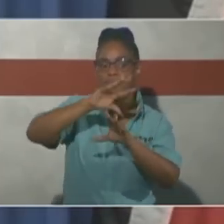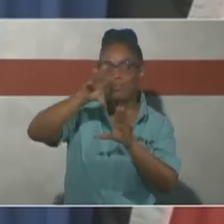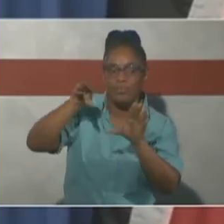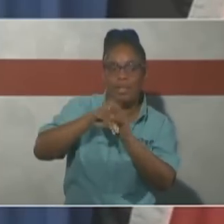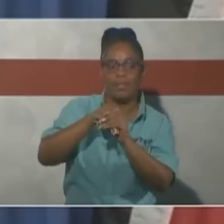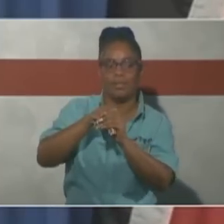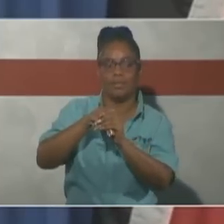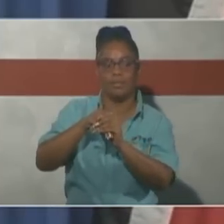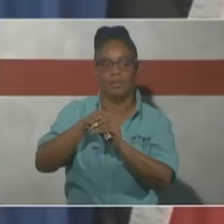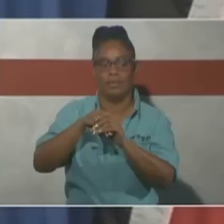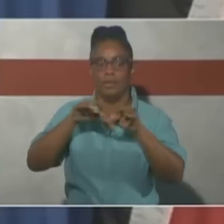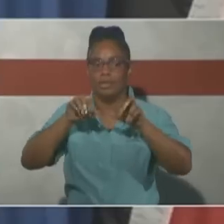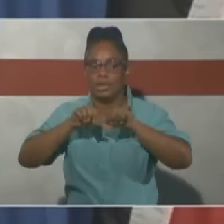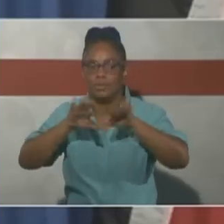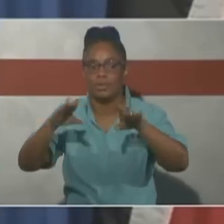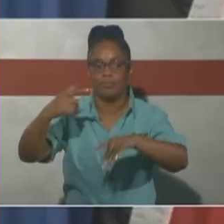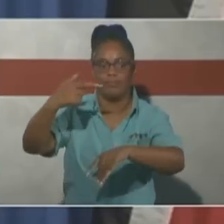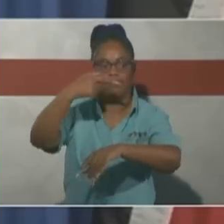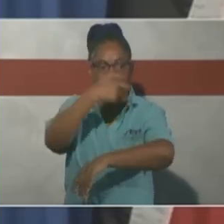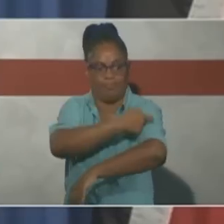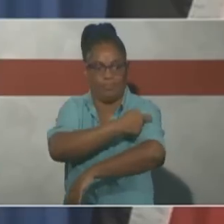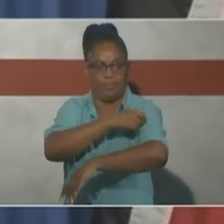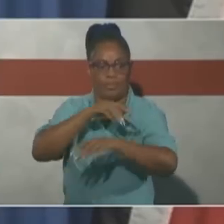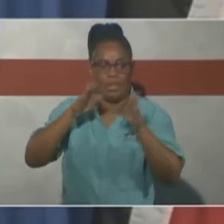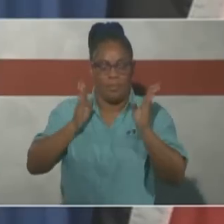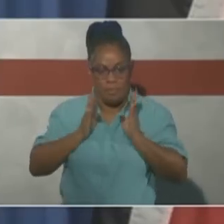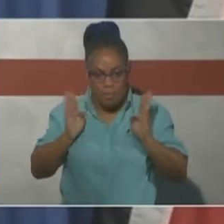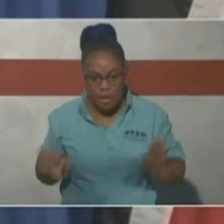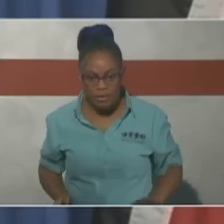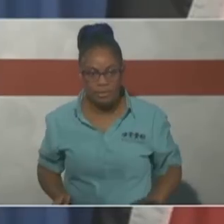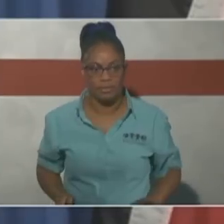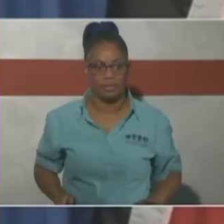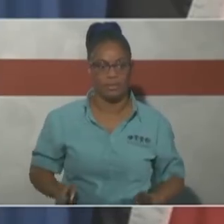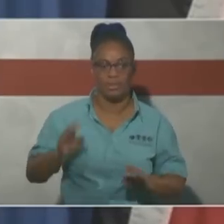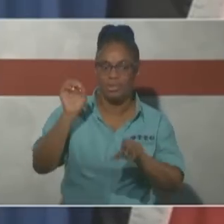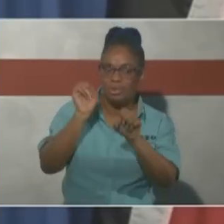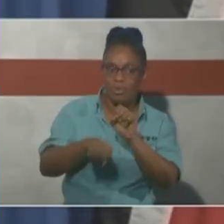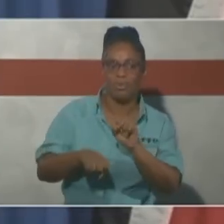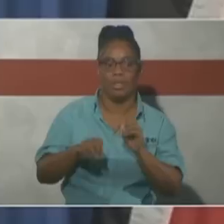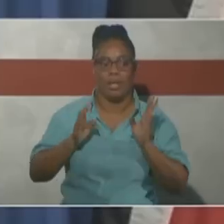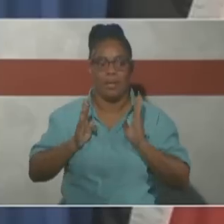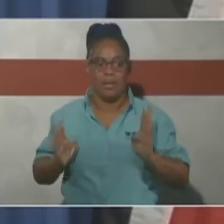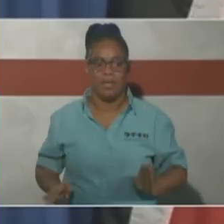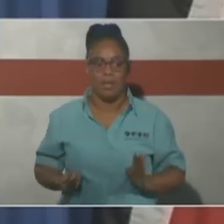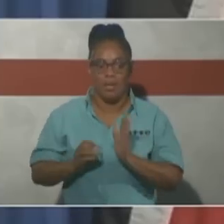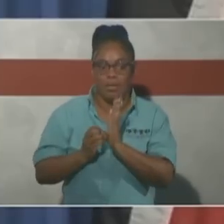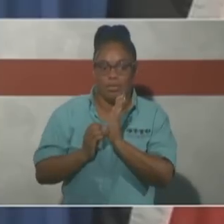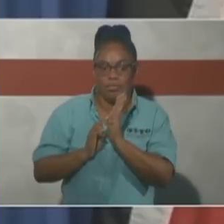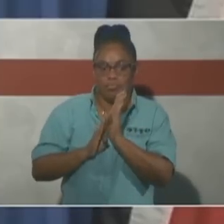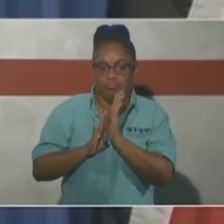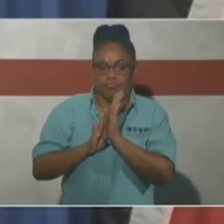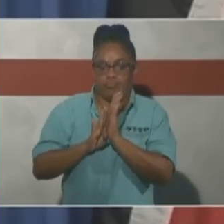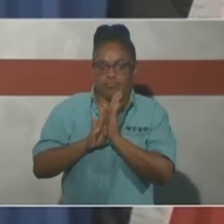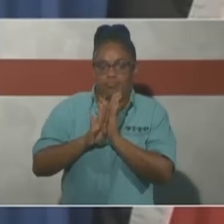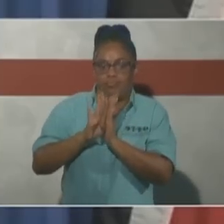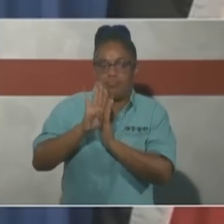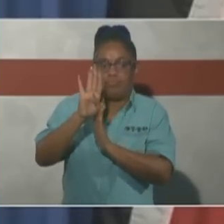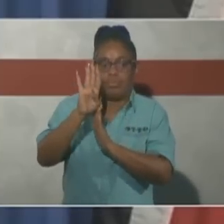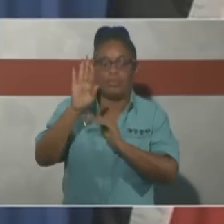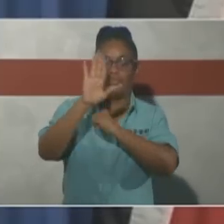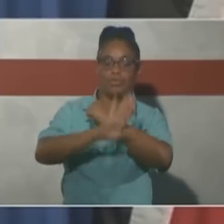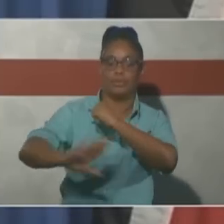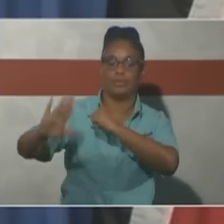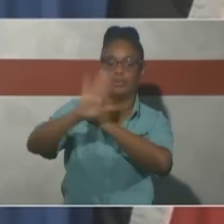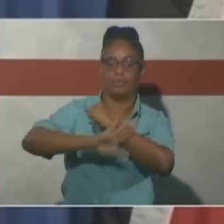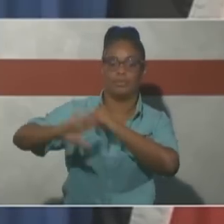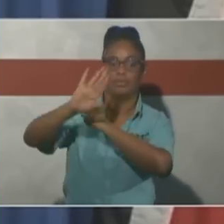obtained, one, by a vaccination program where we very quickly, over a short period of time, introduced the virus into bodies